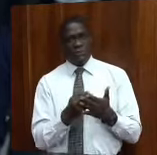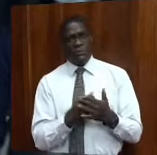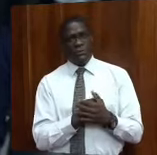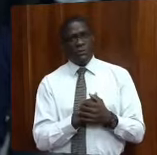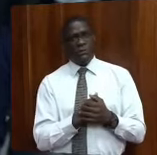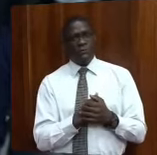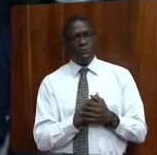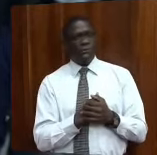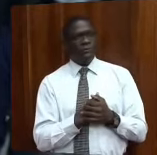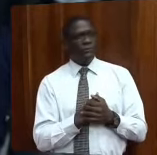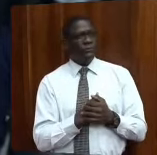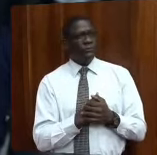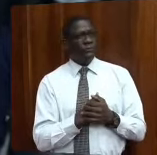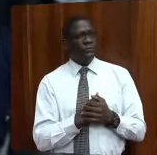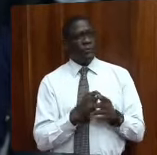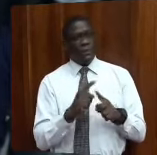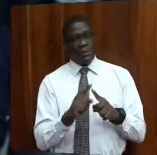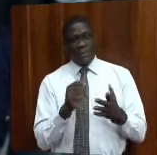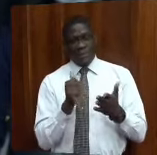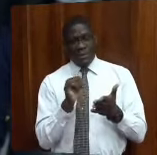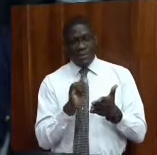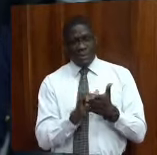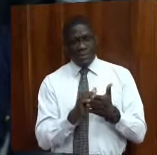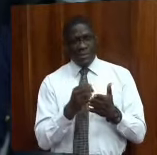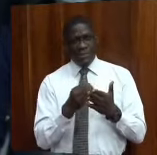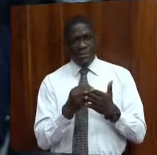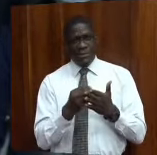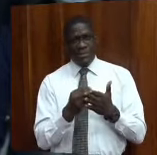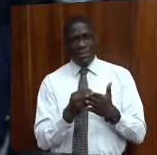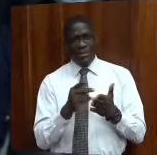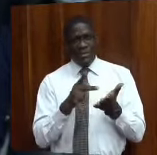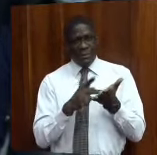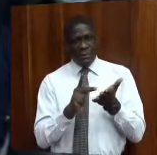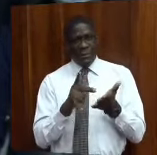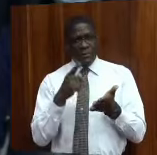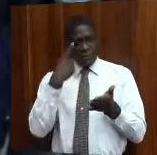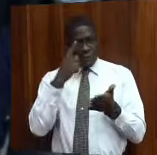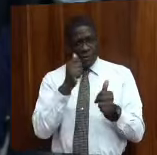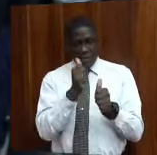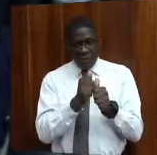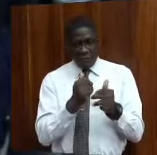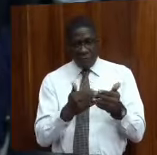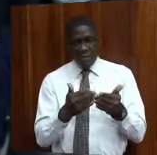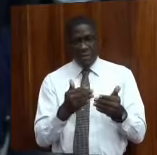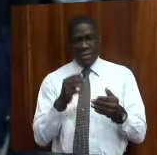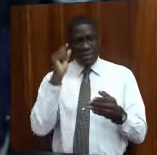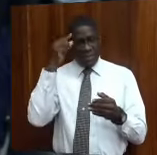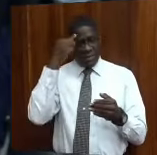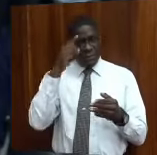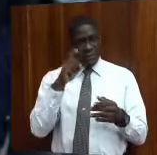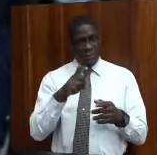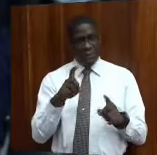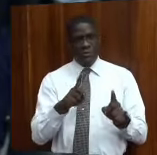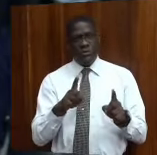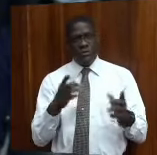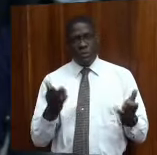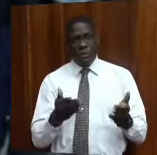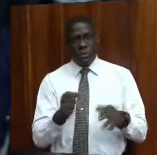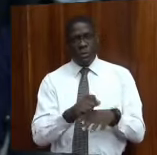75.4 from the National Development Agency, IDA, 1.91 from the Republic of China and Taiwan,